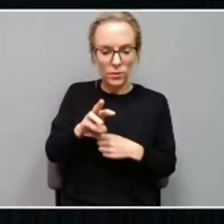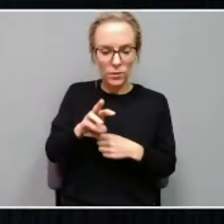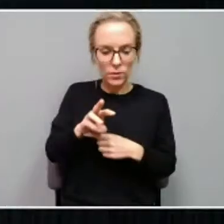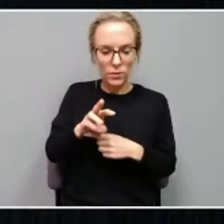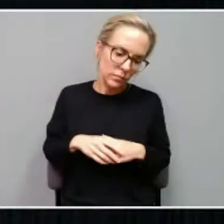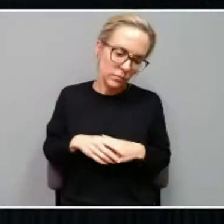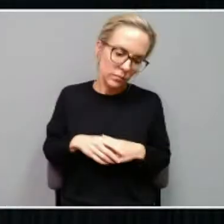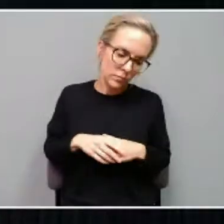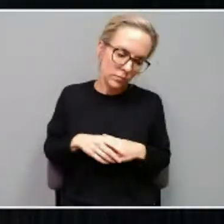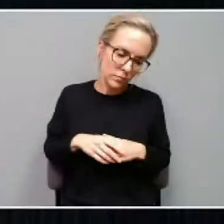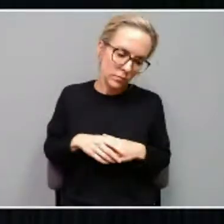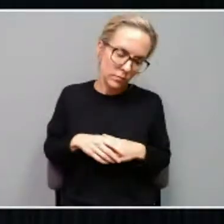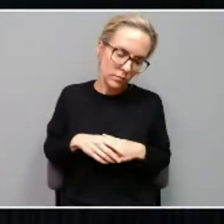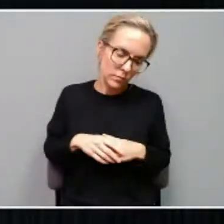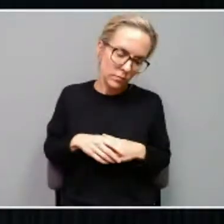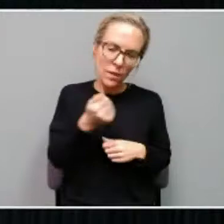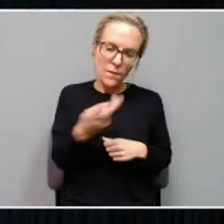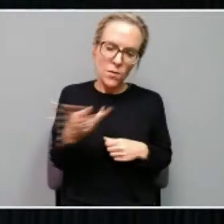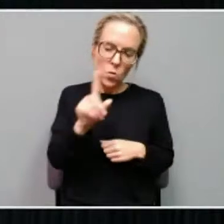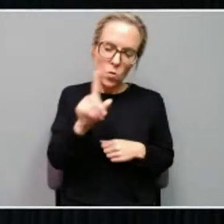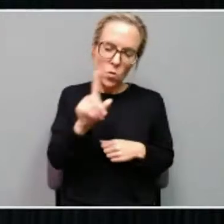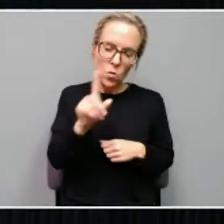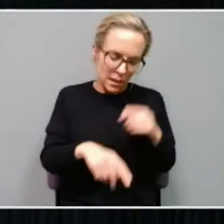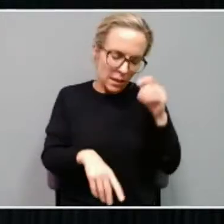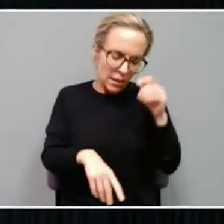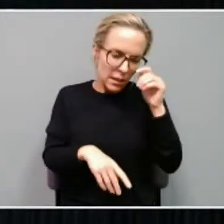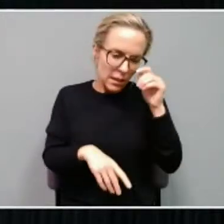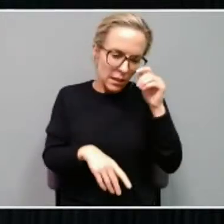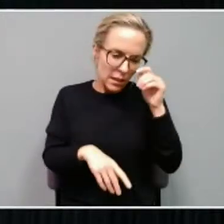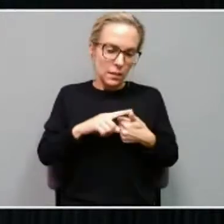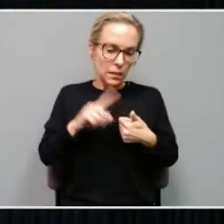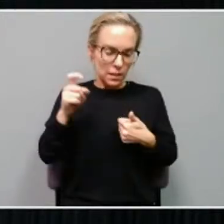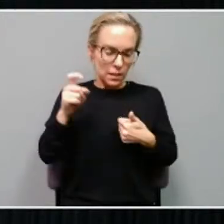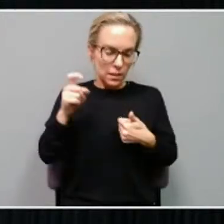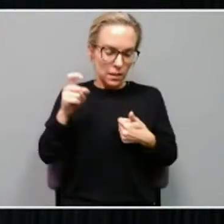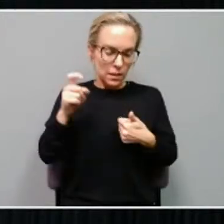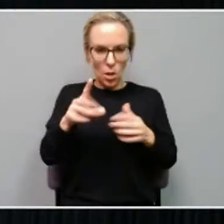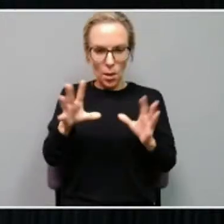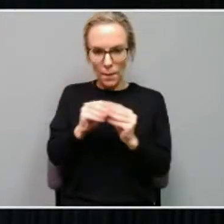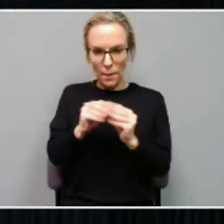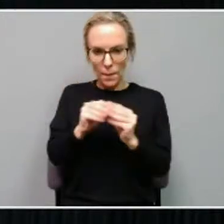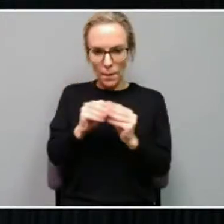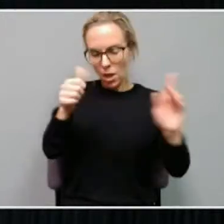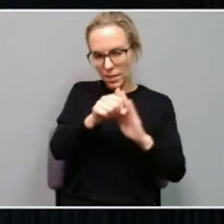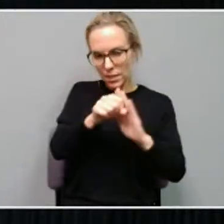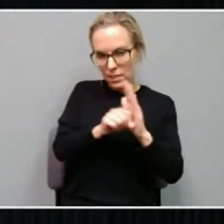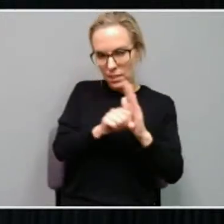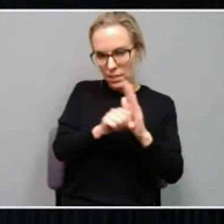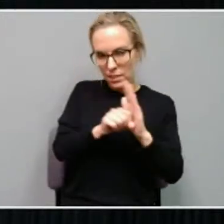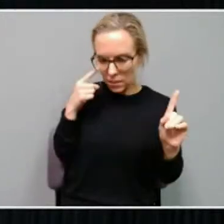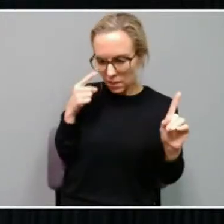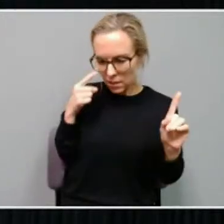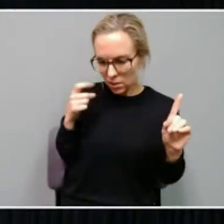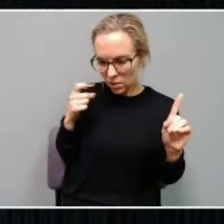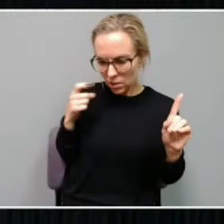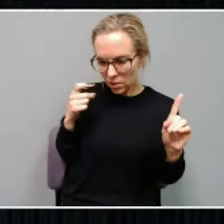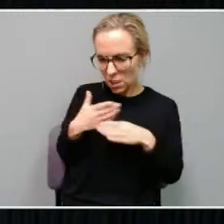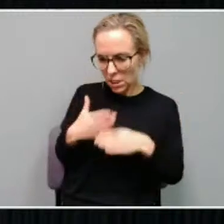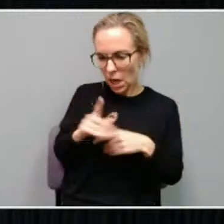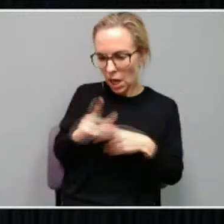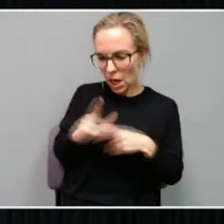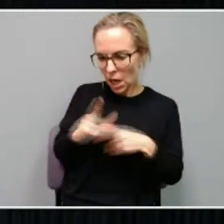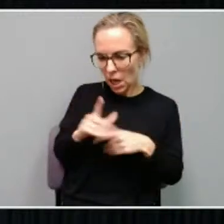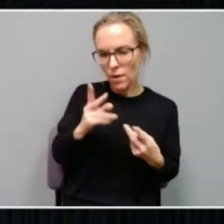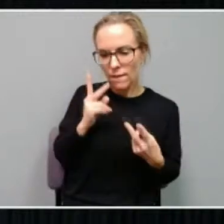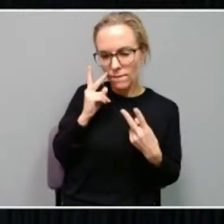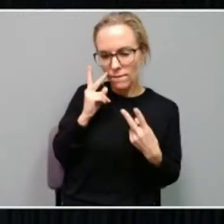Two quick questions. One, the New Hampshire governor you met with, Mhm. along with some health officials, can you share anything about your visit, takeaways